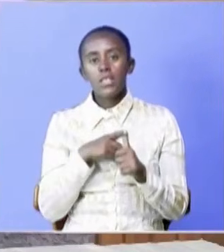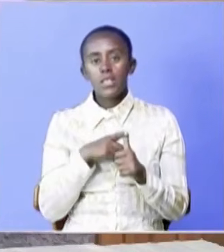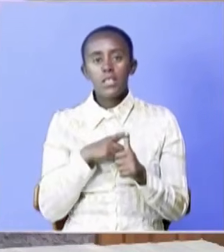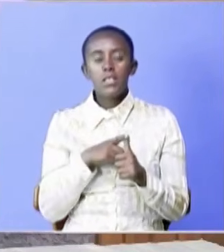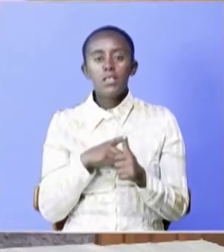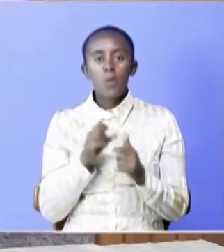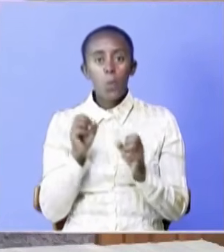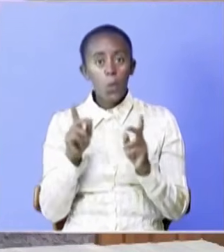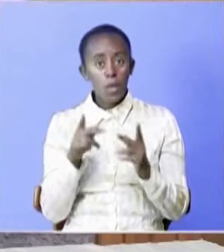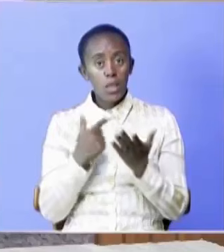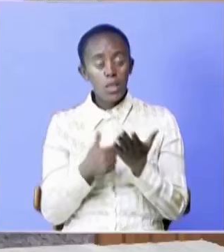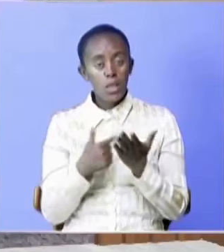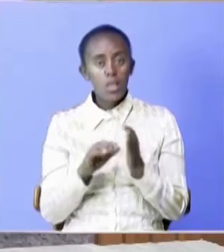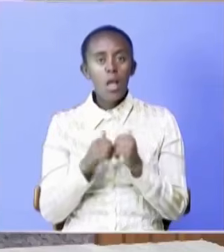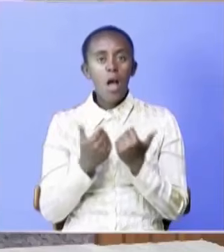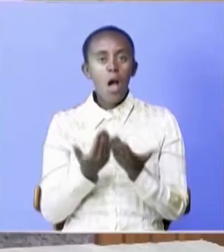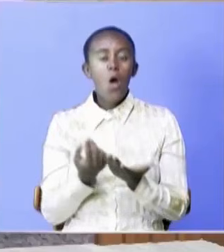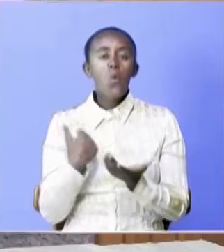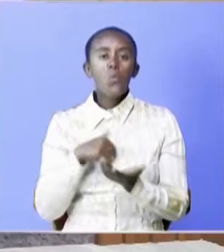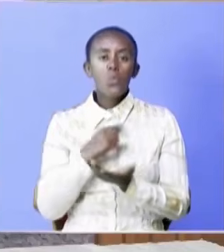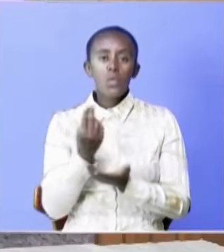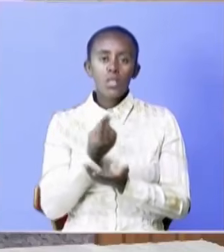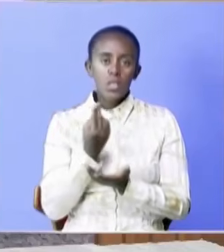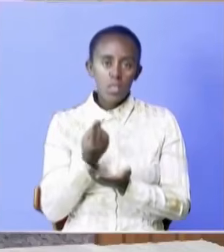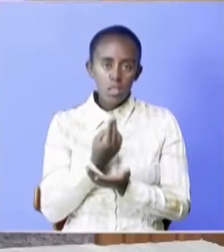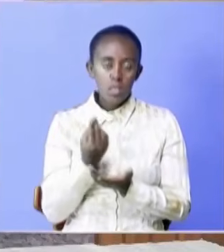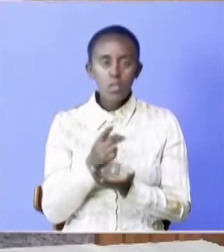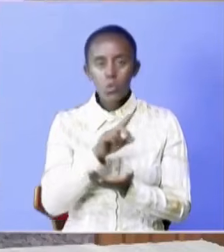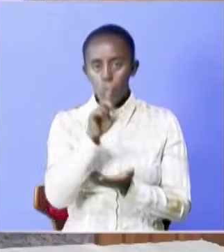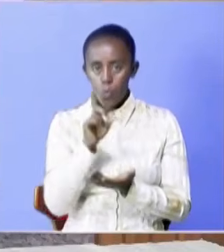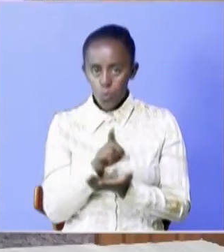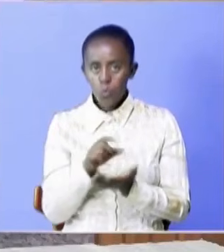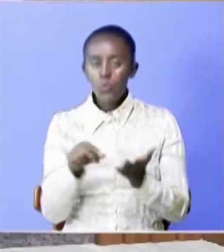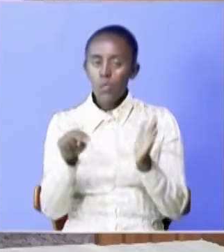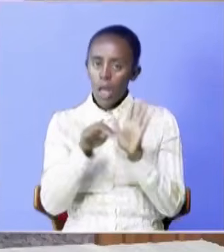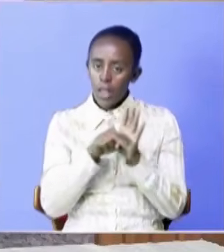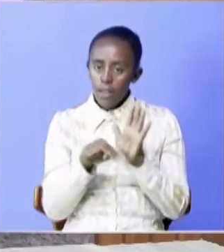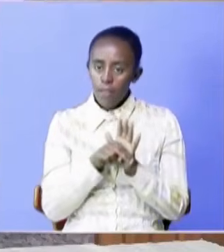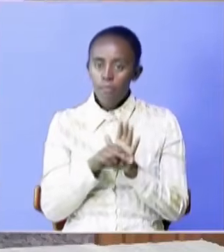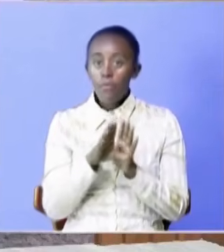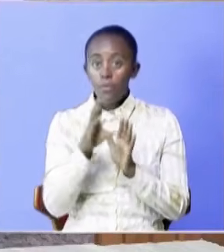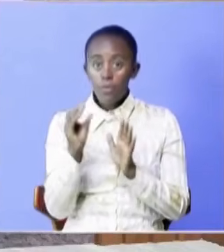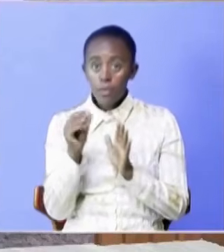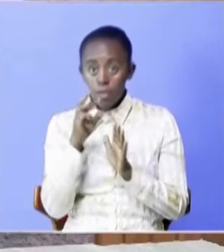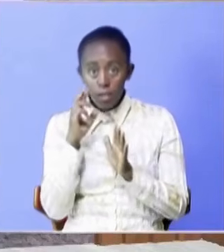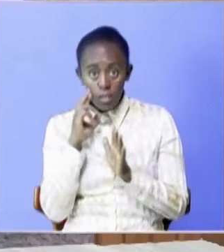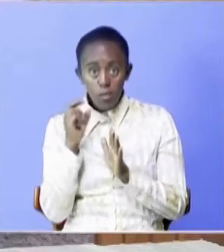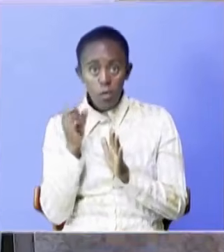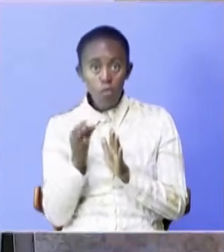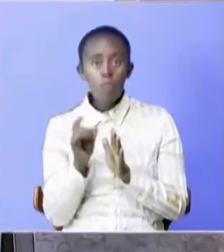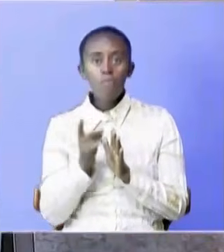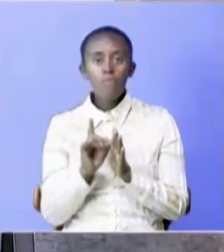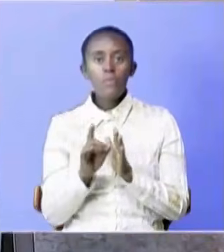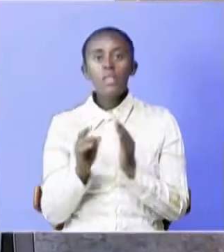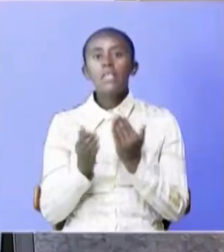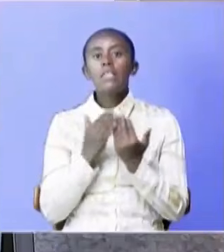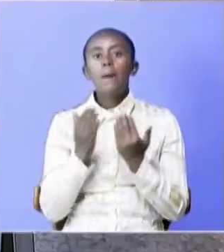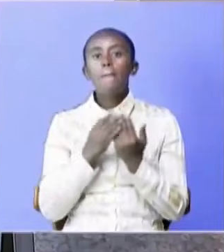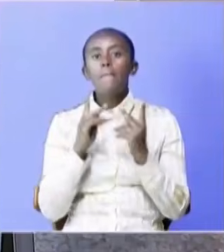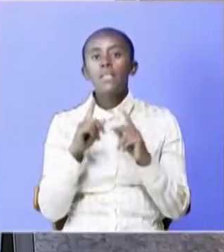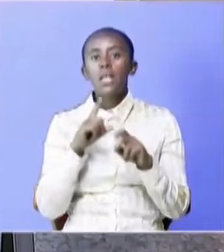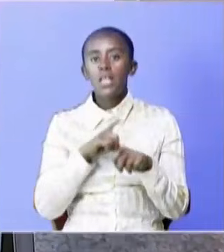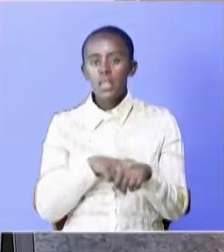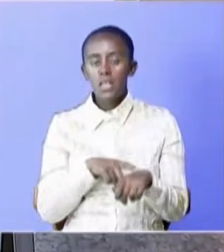Okay, this is how we use questions, negatives in the case of the simple